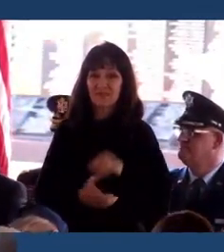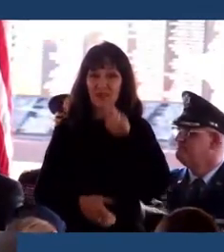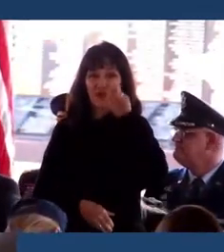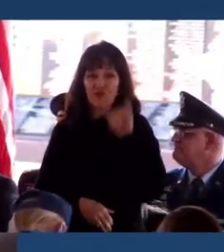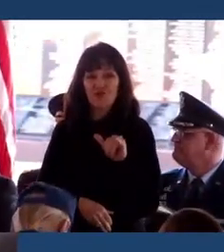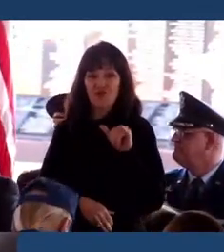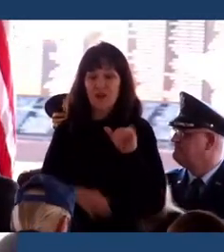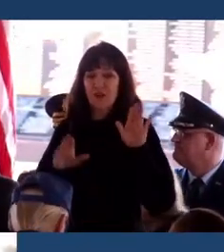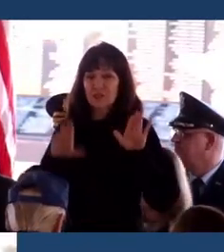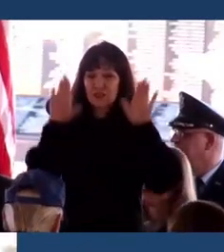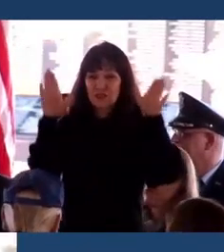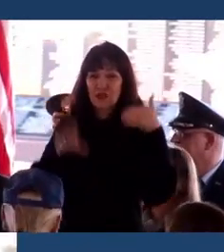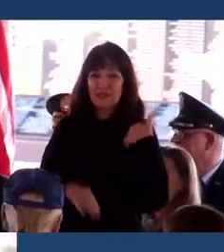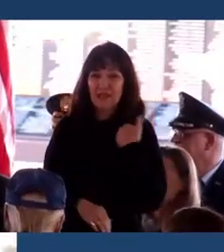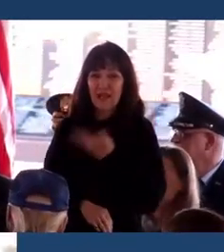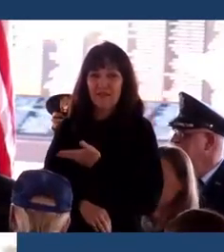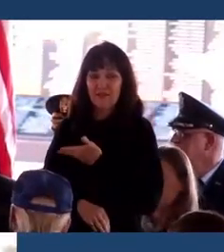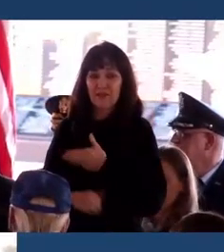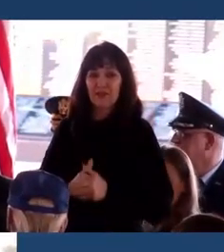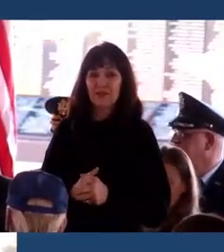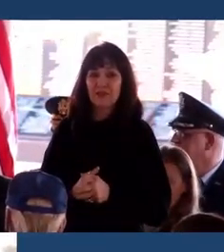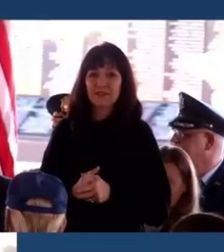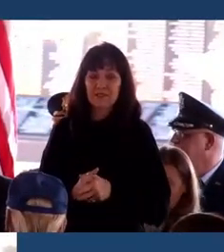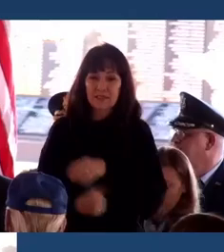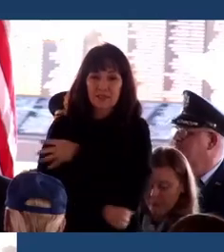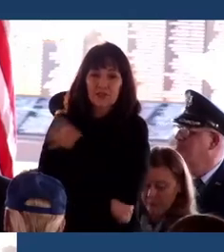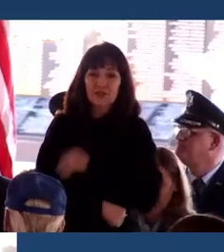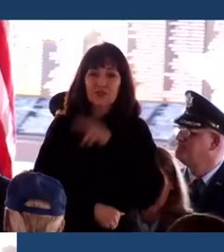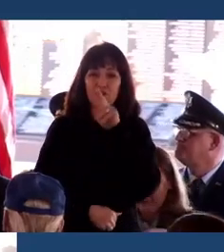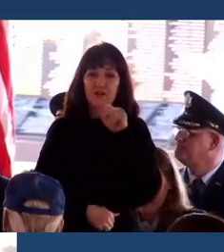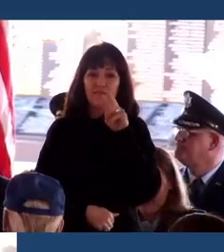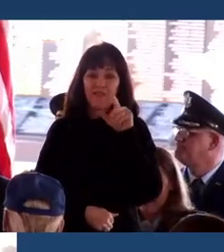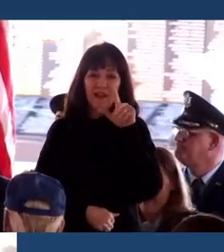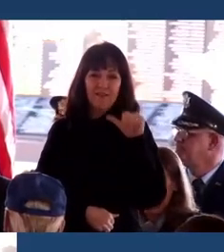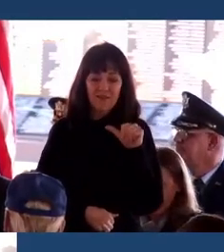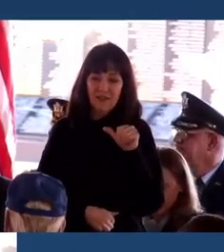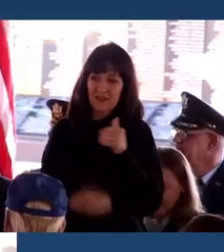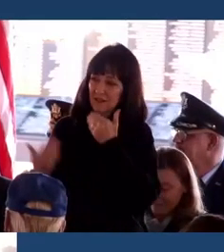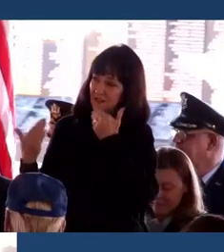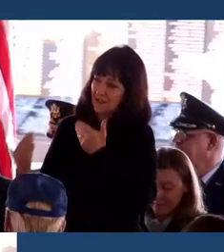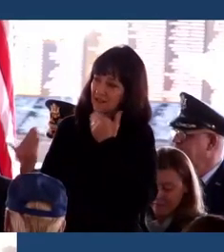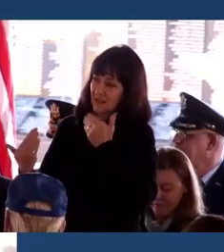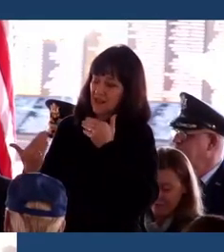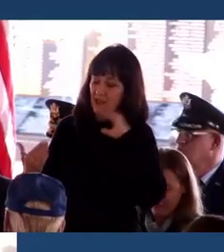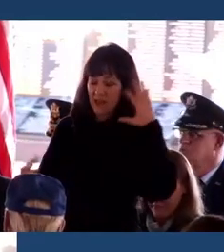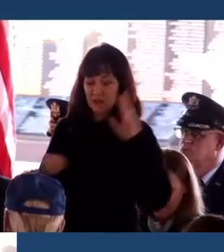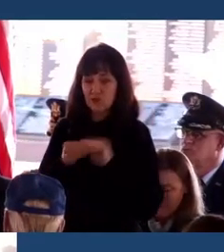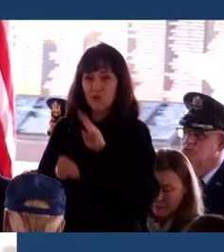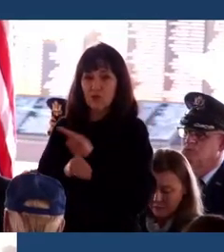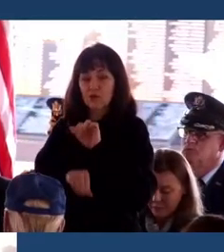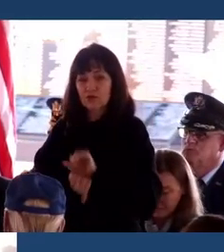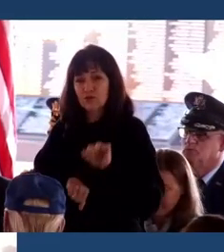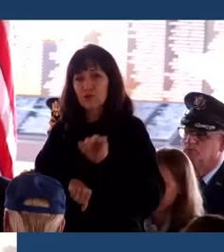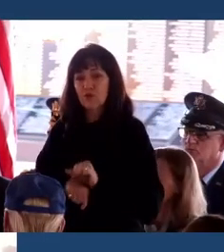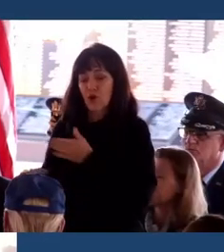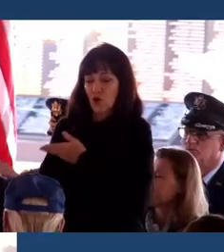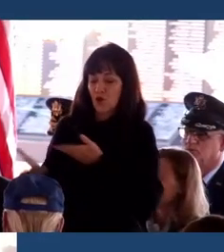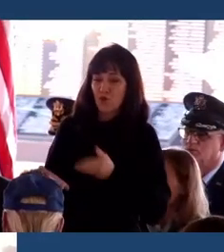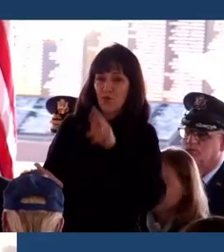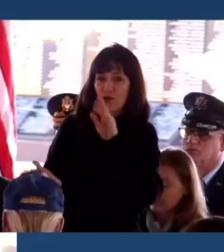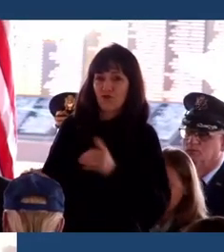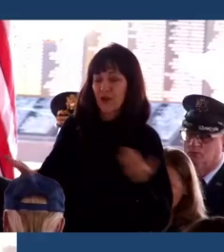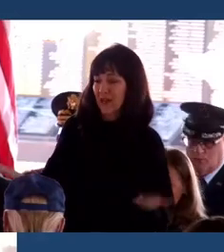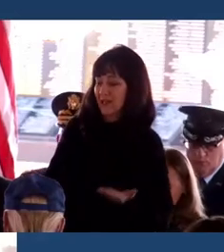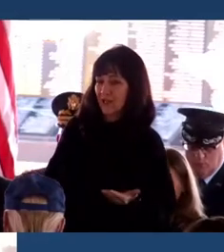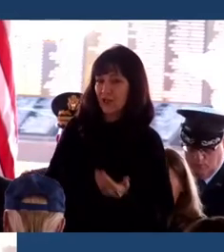Ray, it's great to have you, and General Vavila, thanks for all you do to bring here Ray here and to